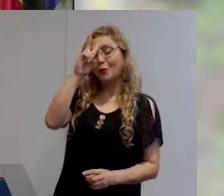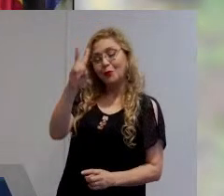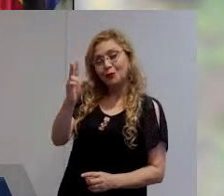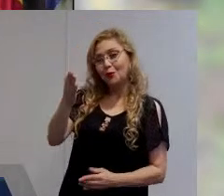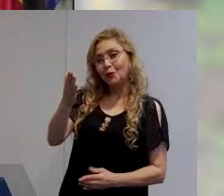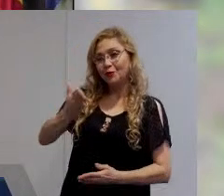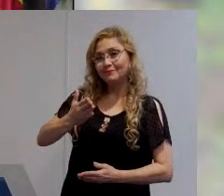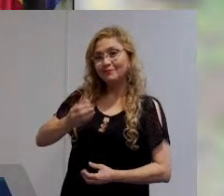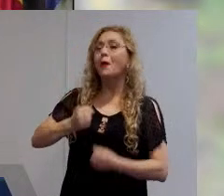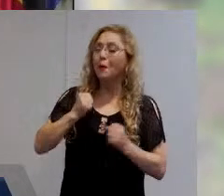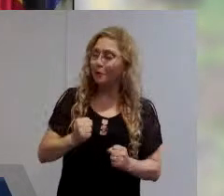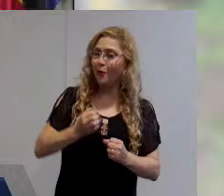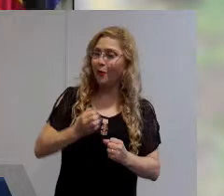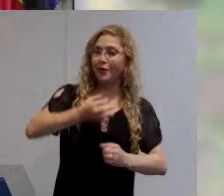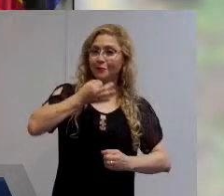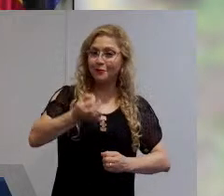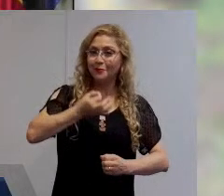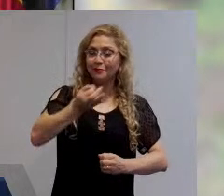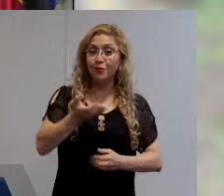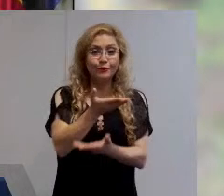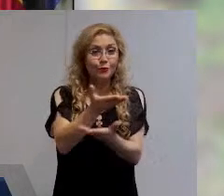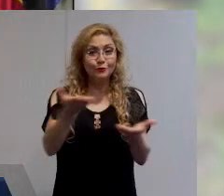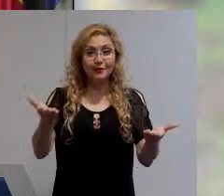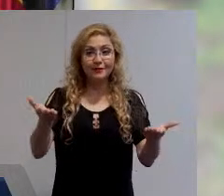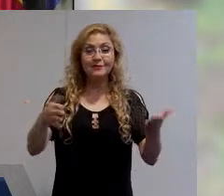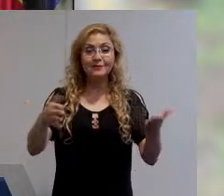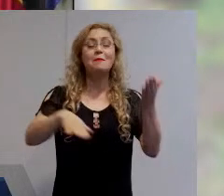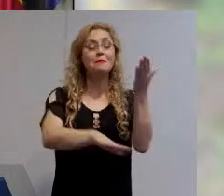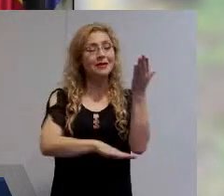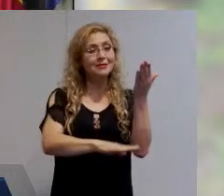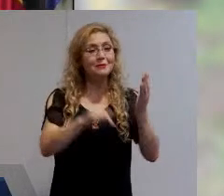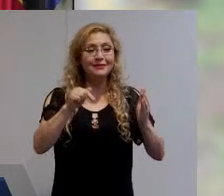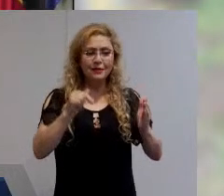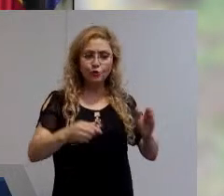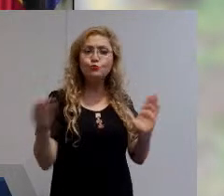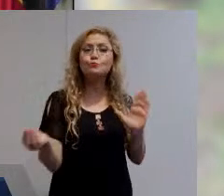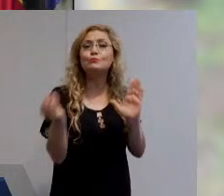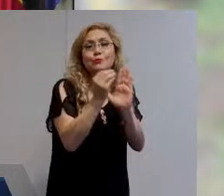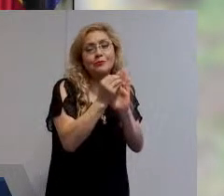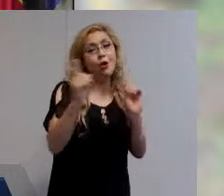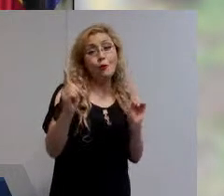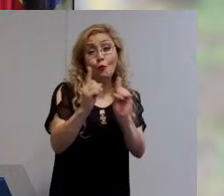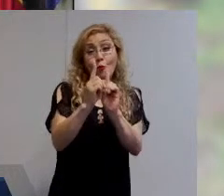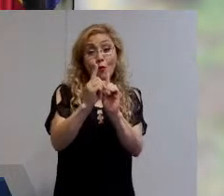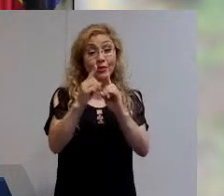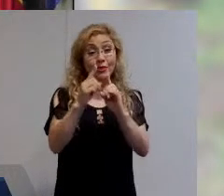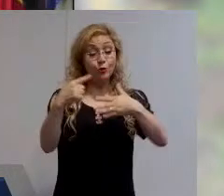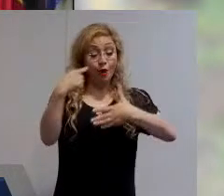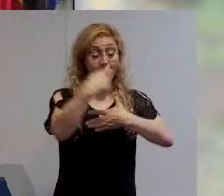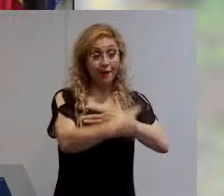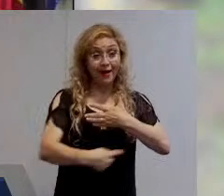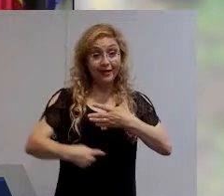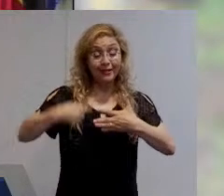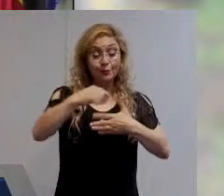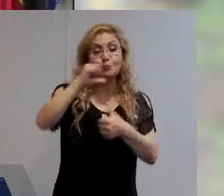an honor for me to speak before you today and to be a